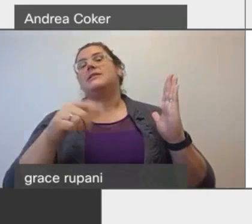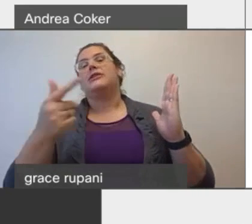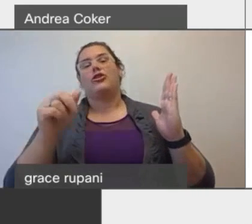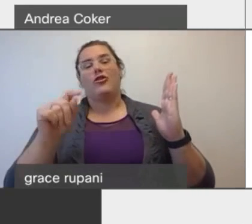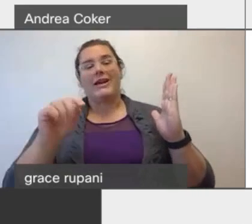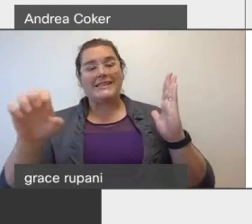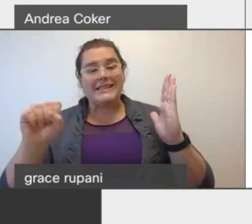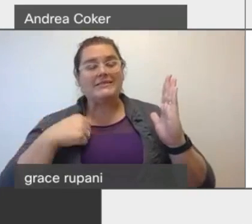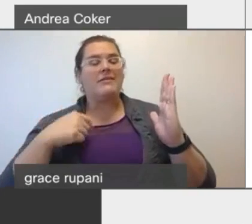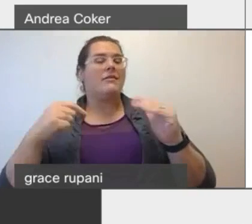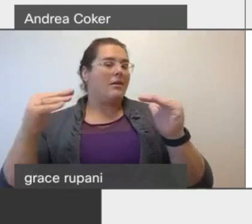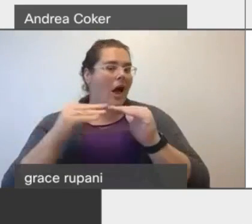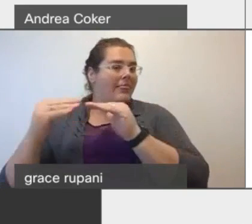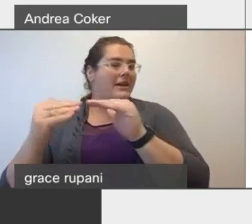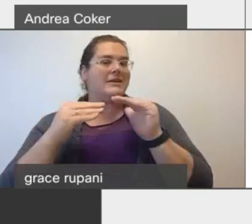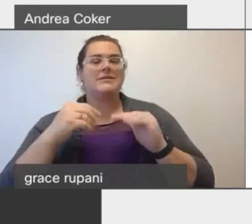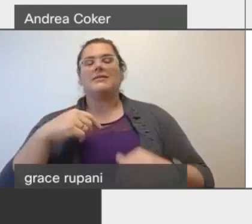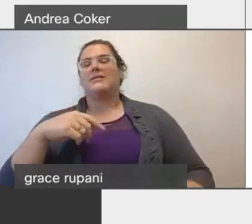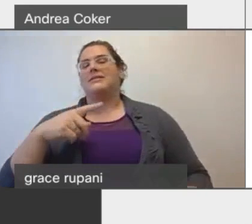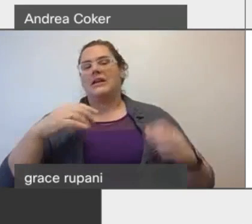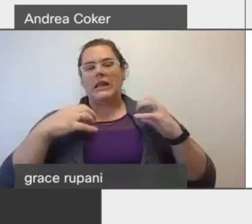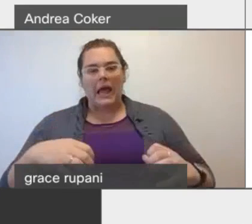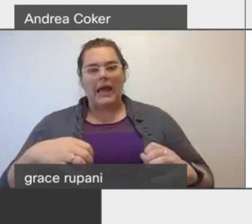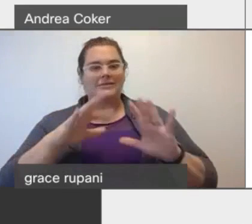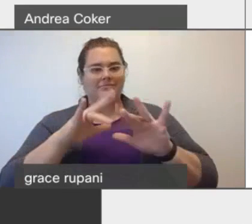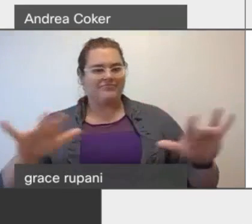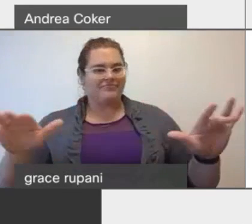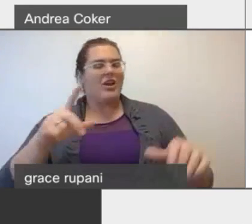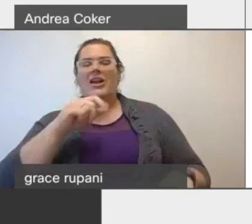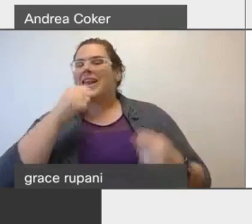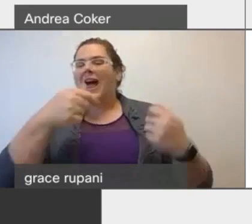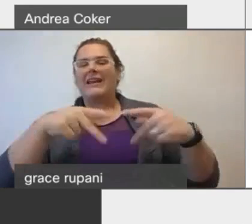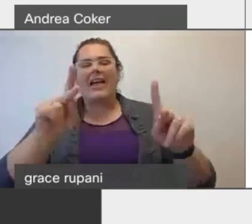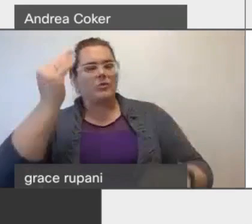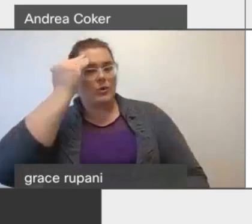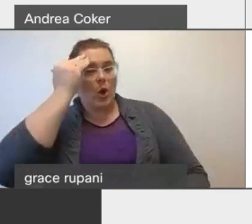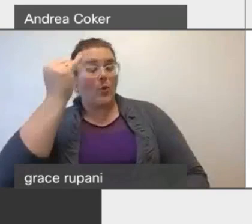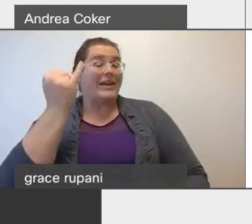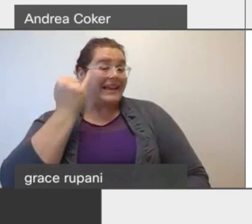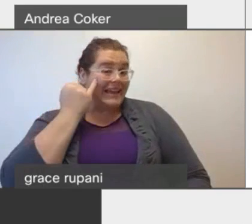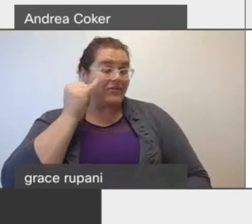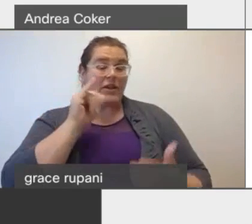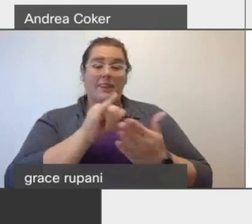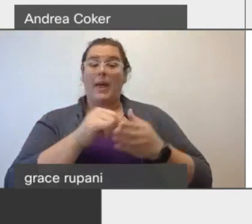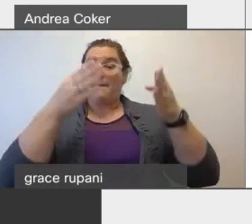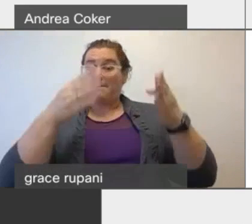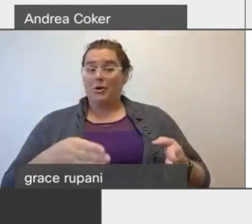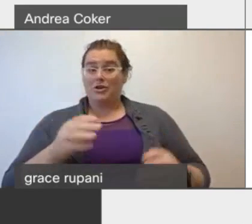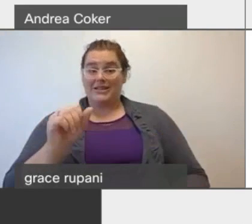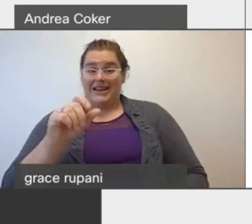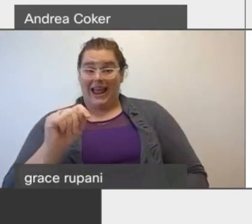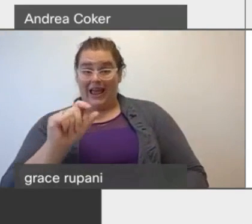colleagues, constituents are not entitled to know whether a person is at work because they've been certified